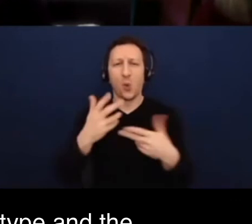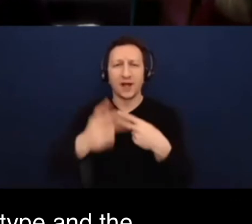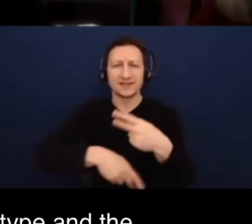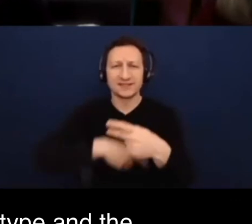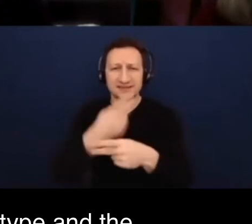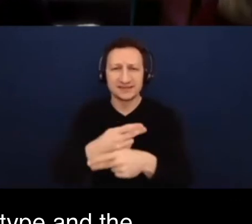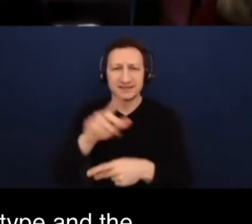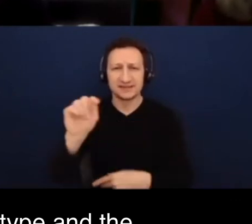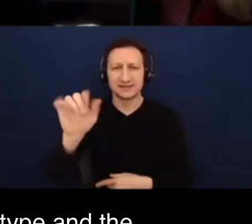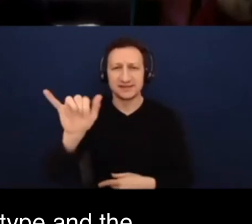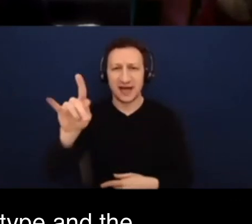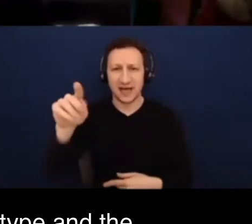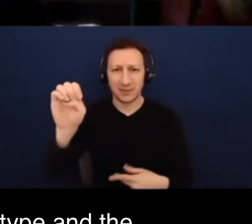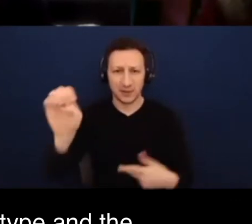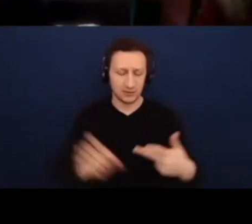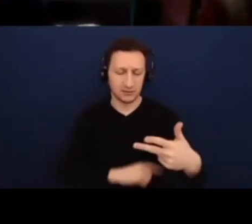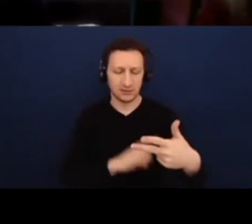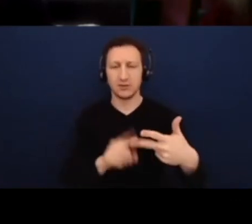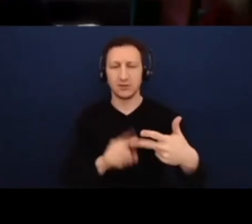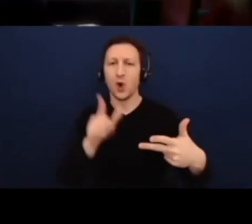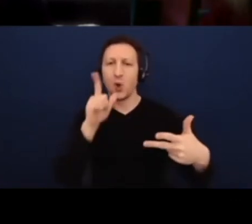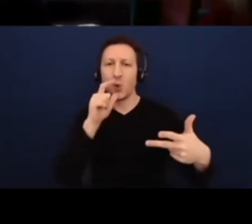be who does it.